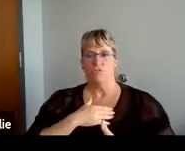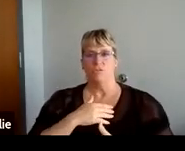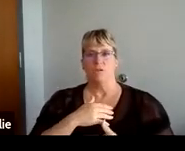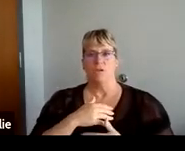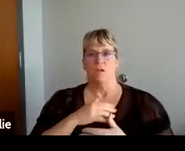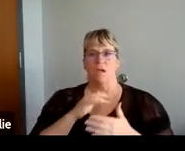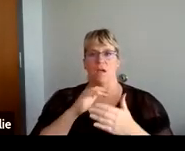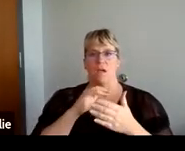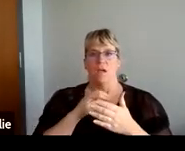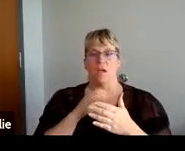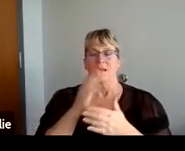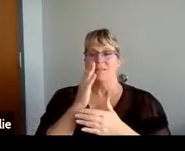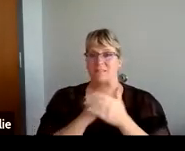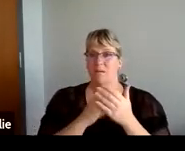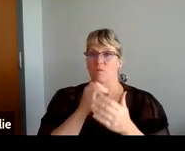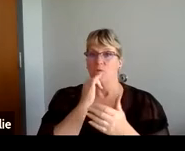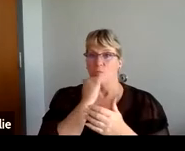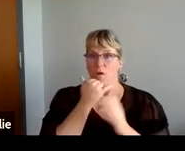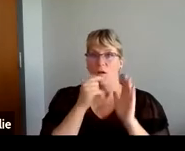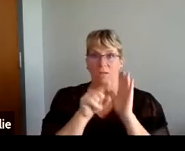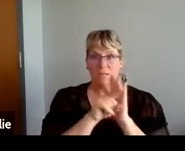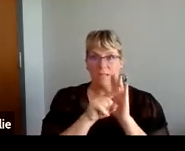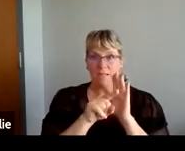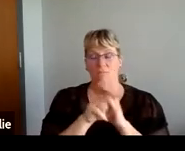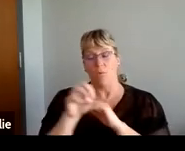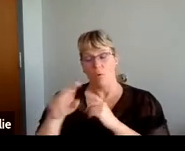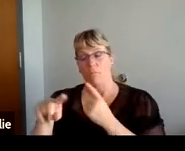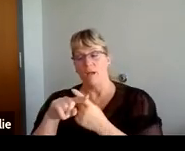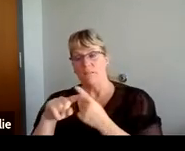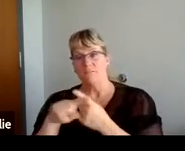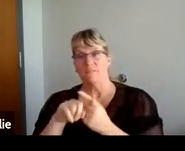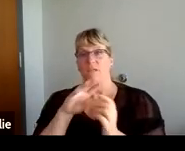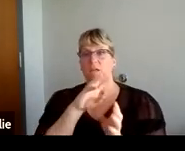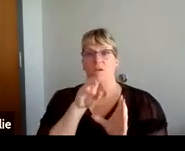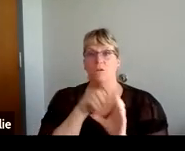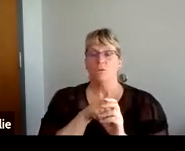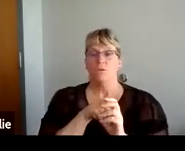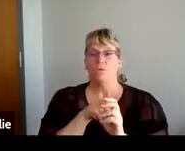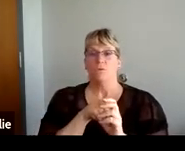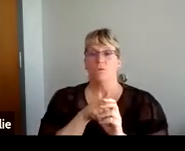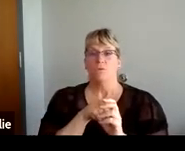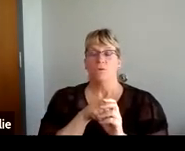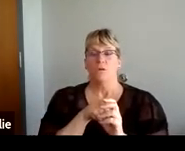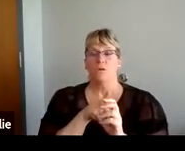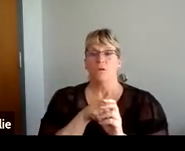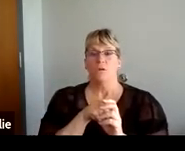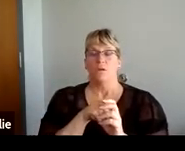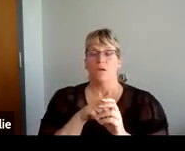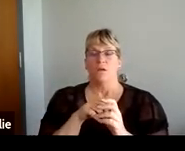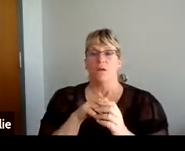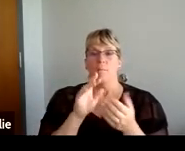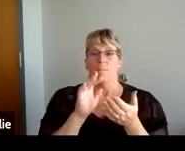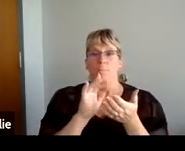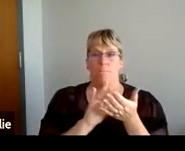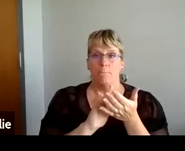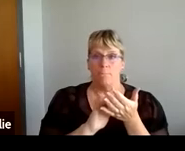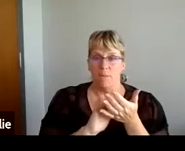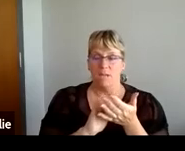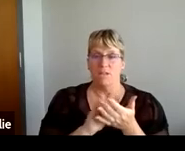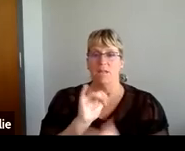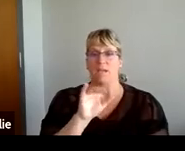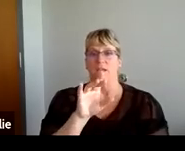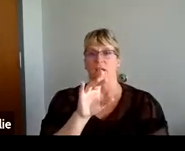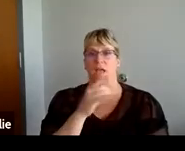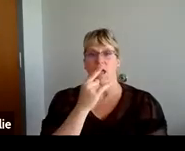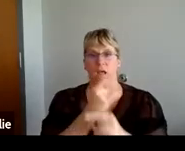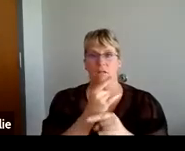on serotonin, which can be negative or positive, include substances such as alcohol, nicotine,